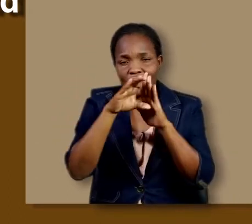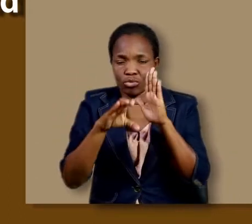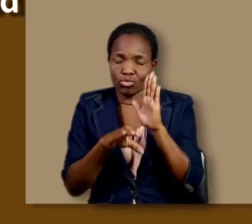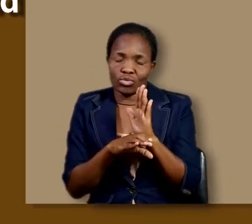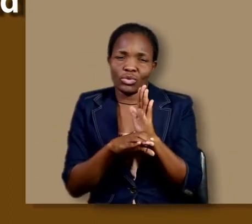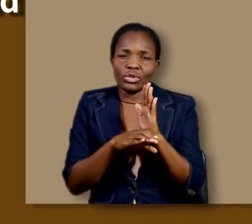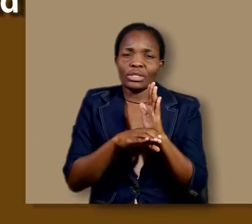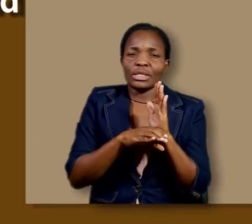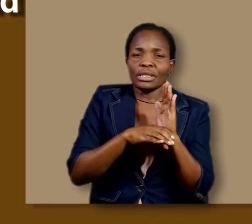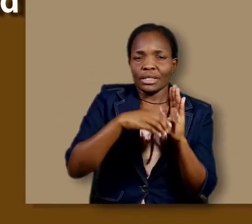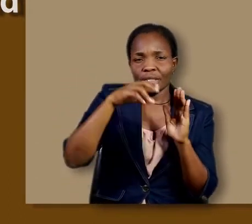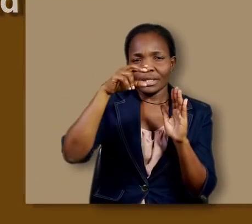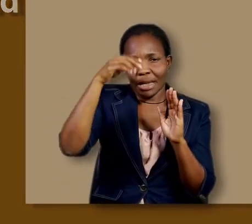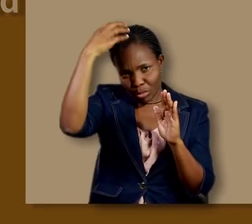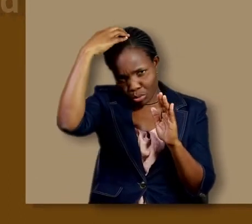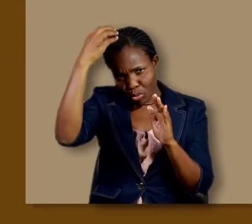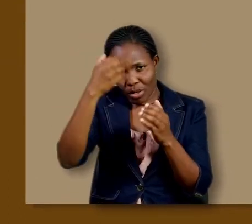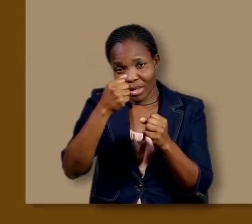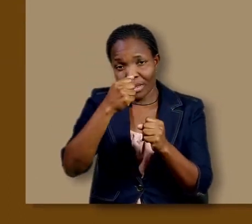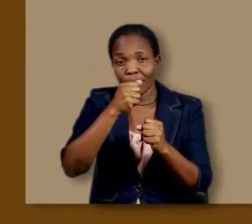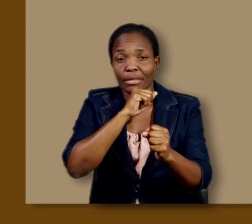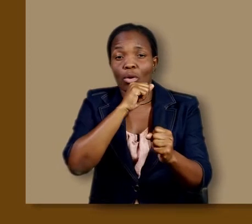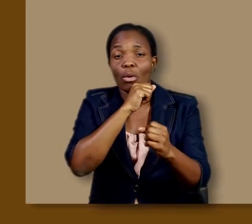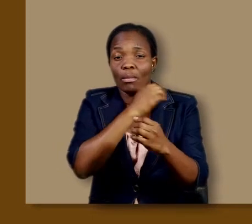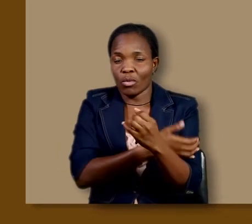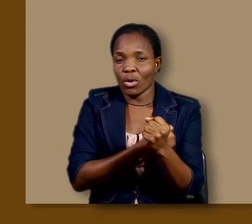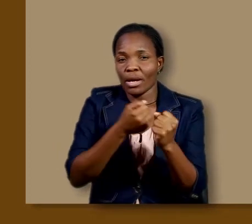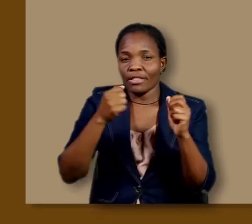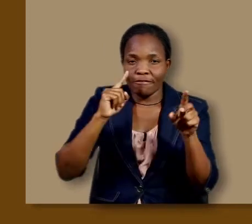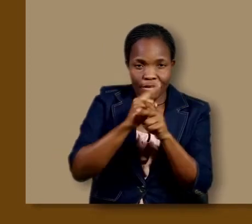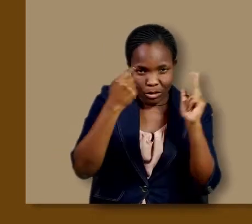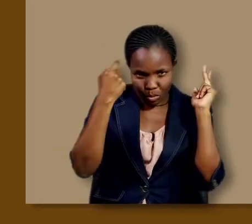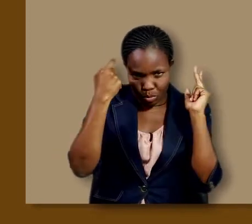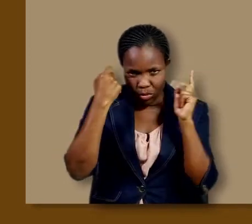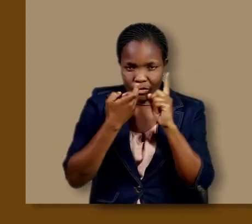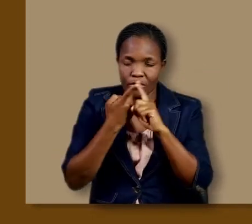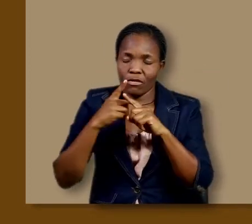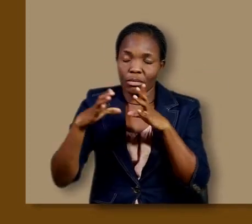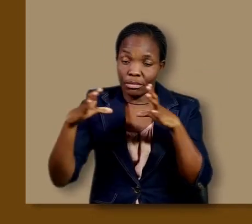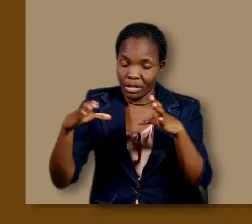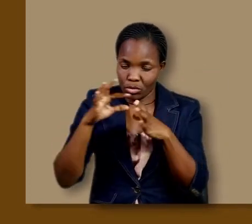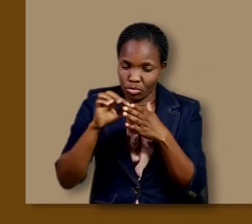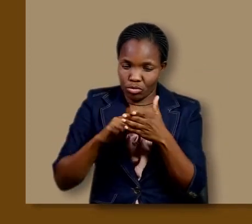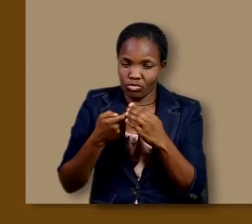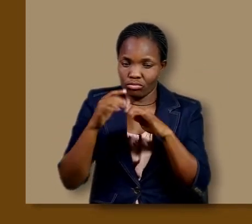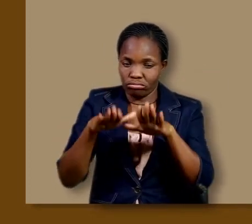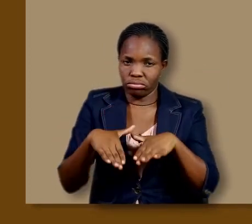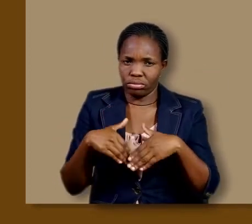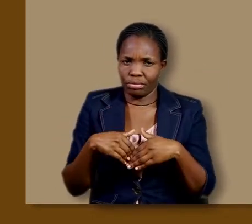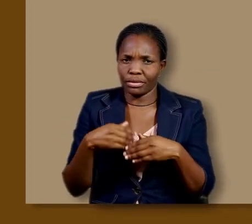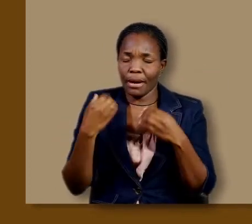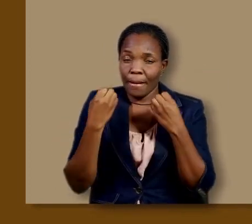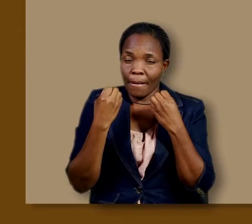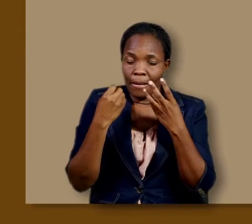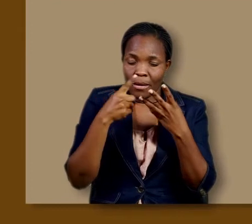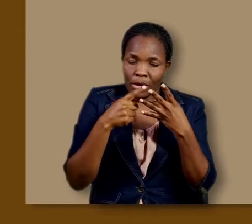largest elected party in Parliament. Two methods of colonial government were practiced: direct and indirect